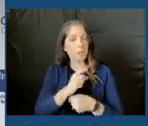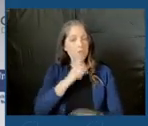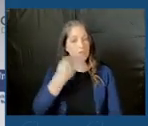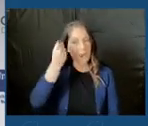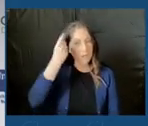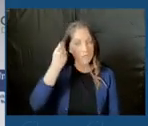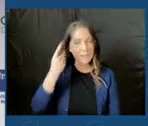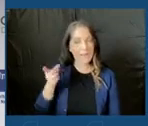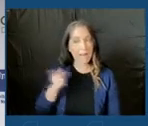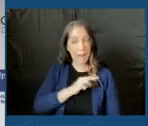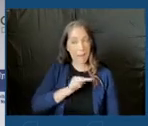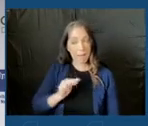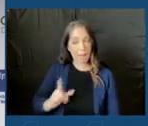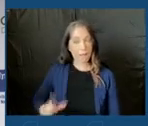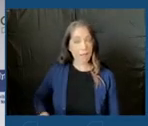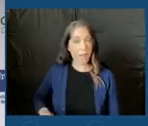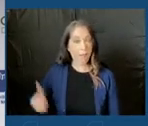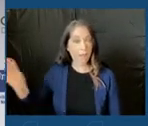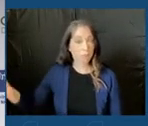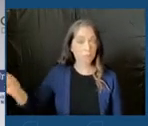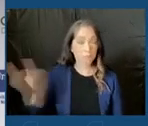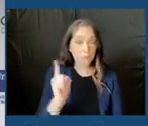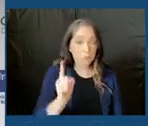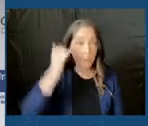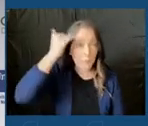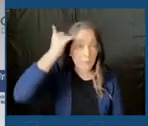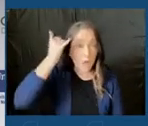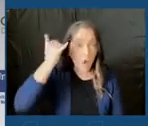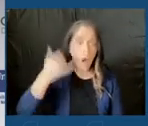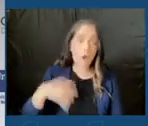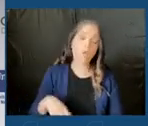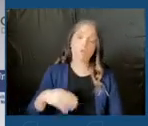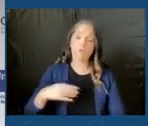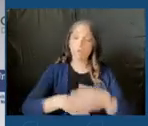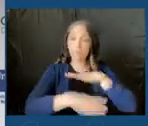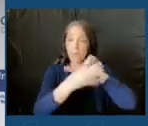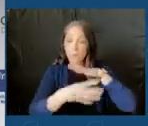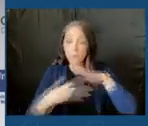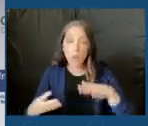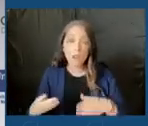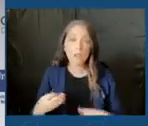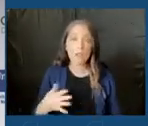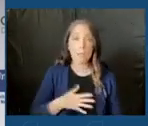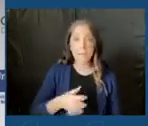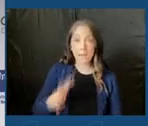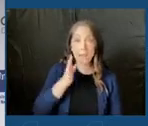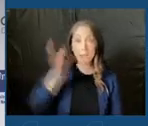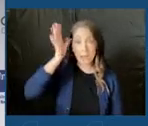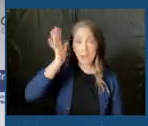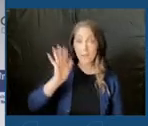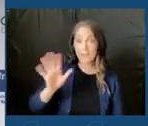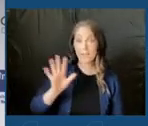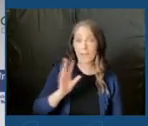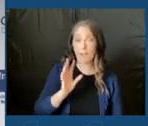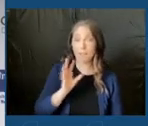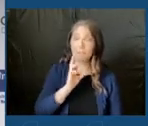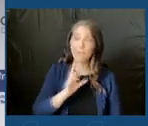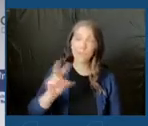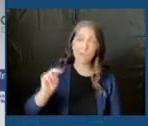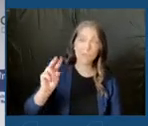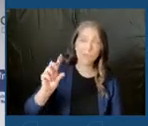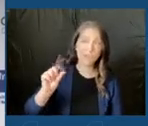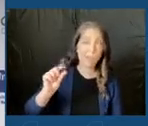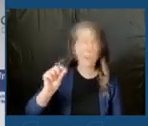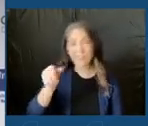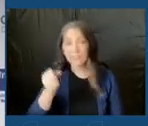about the history of integration and what that has done. And my parents, as in their 20s, they were married very young, became leaders